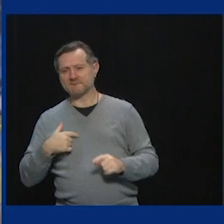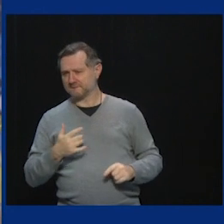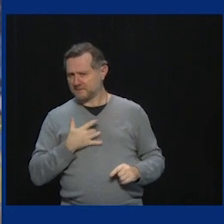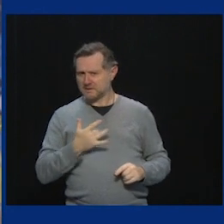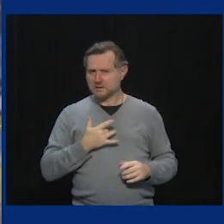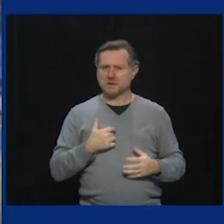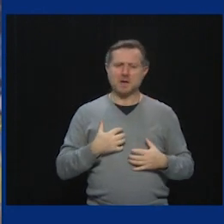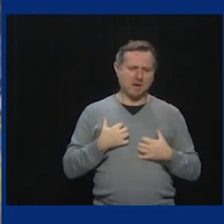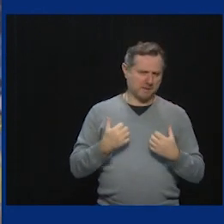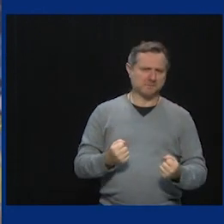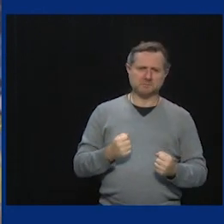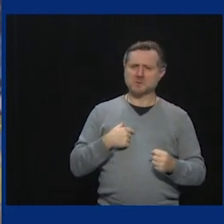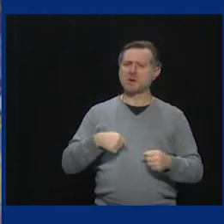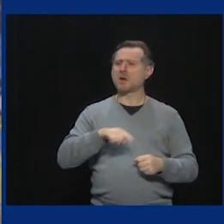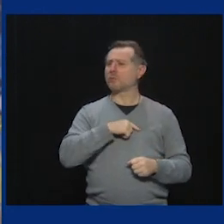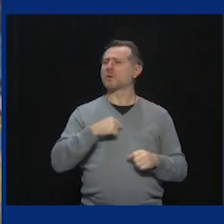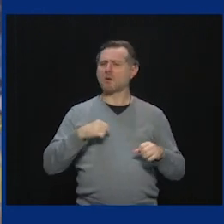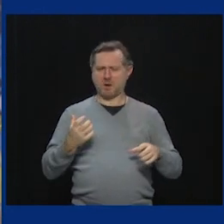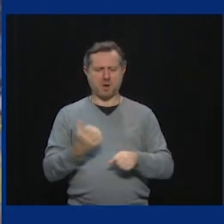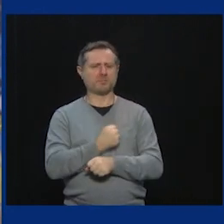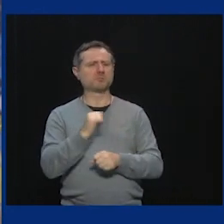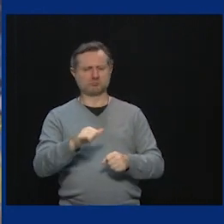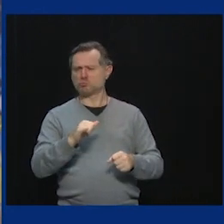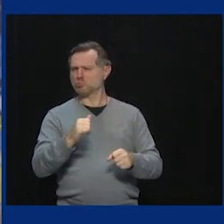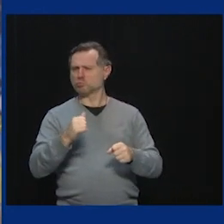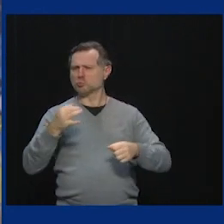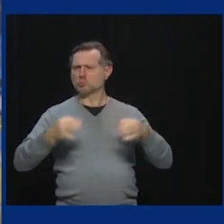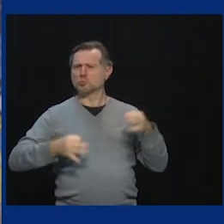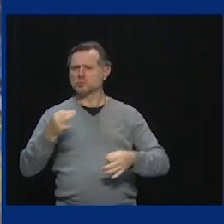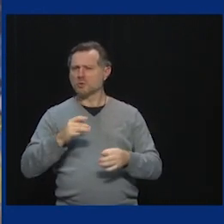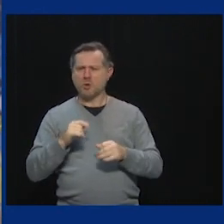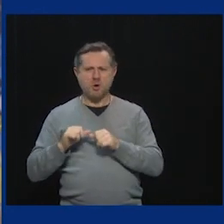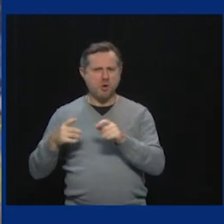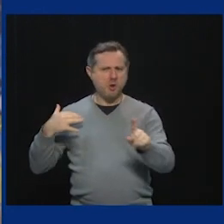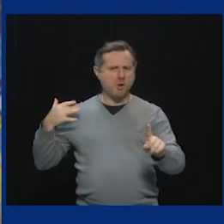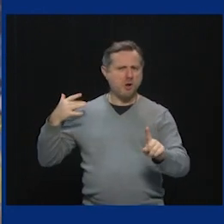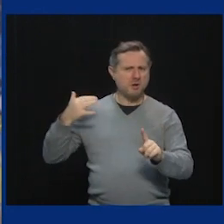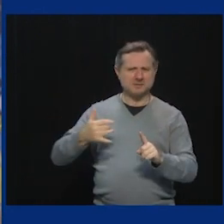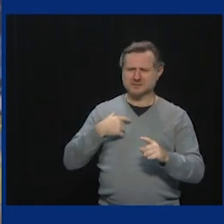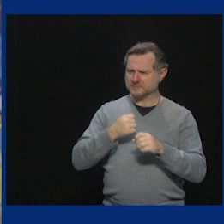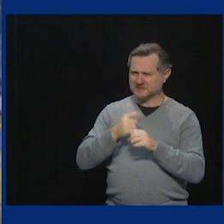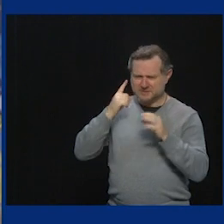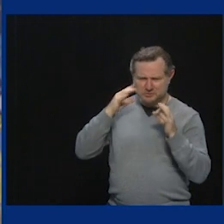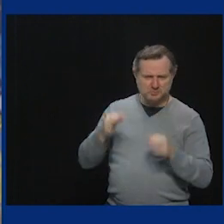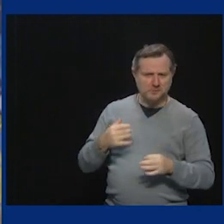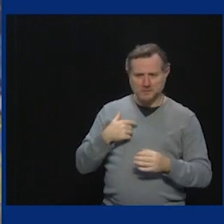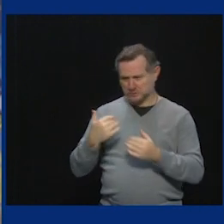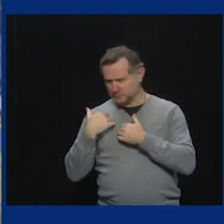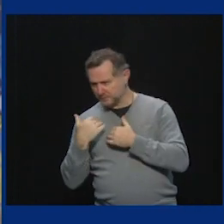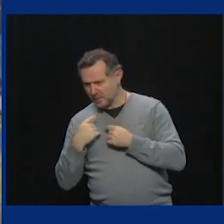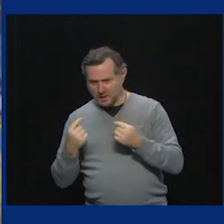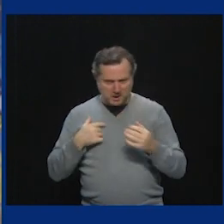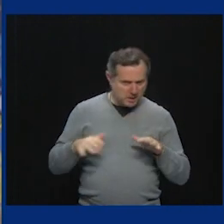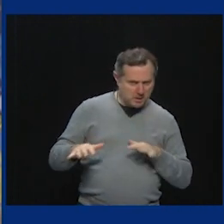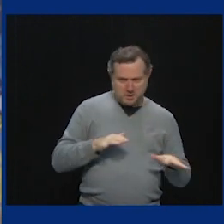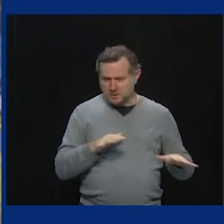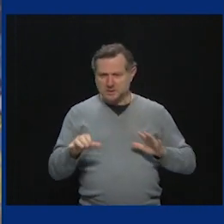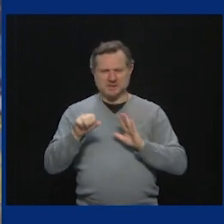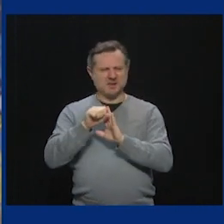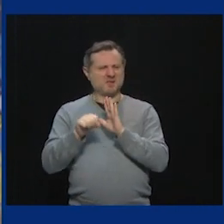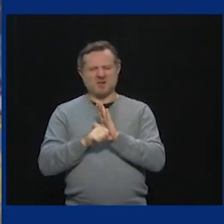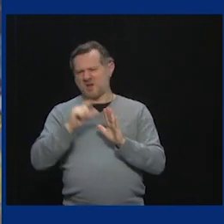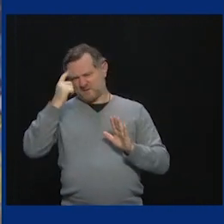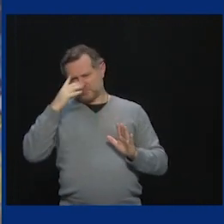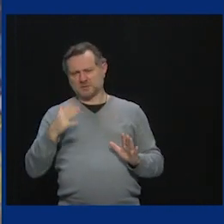win, as there's been long precedent for the responsibility of a leader in state government to be able to protect the